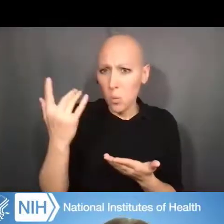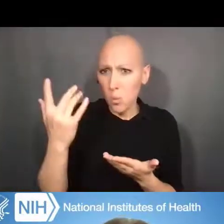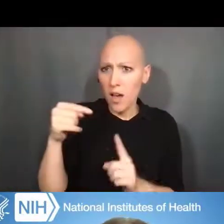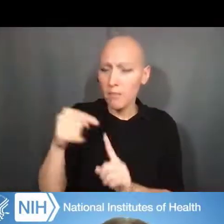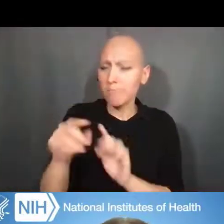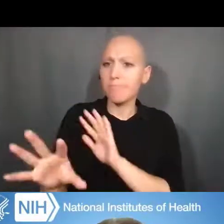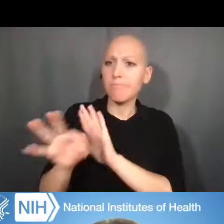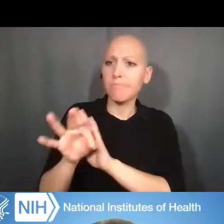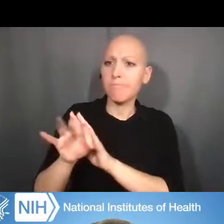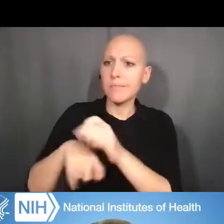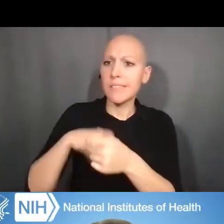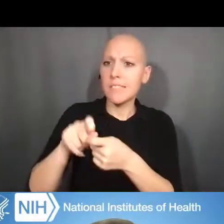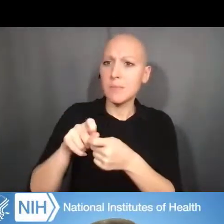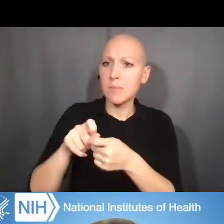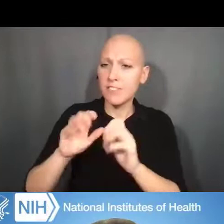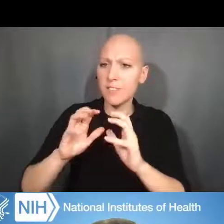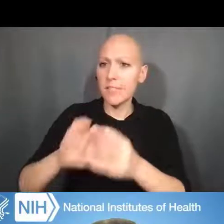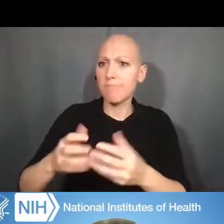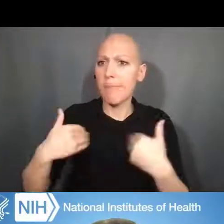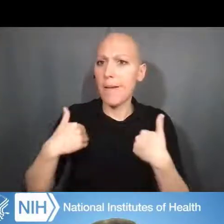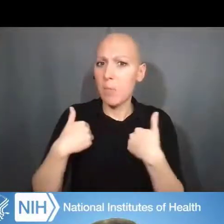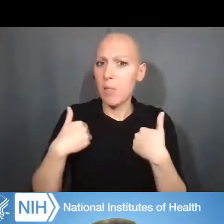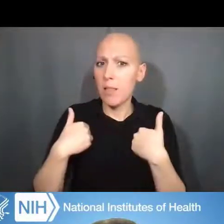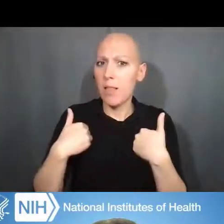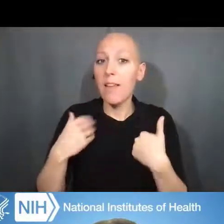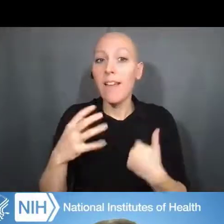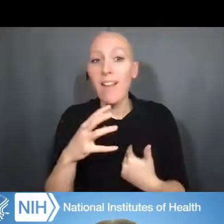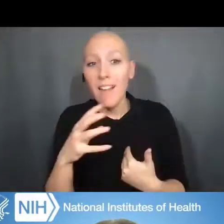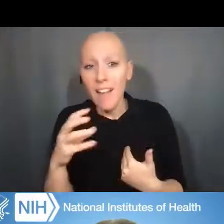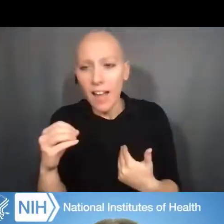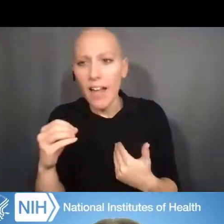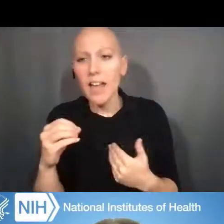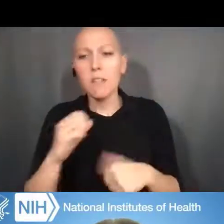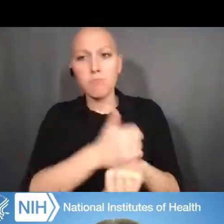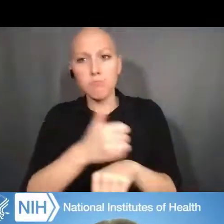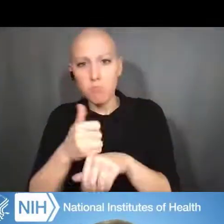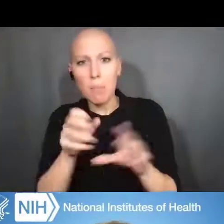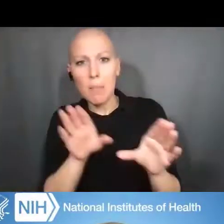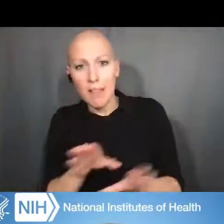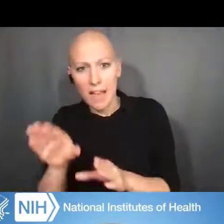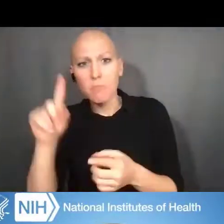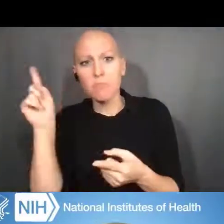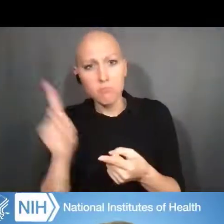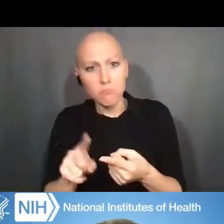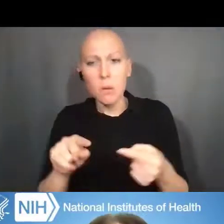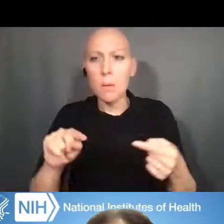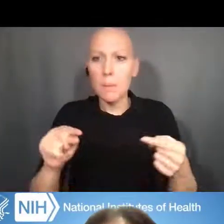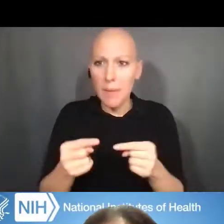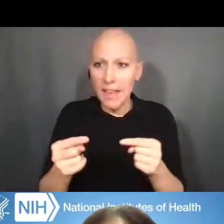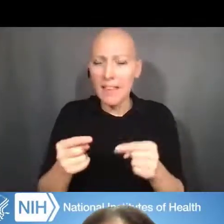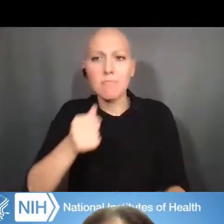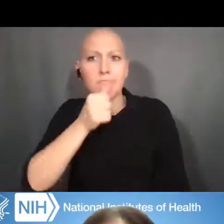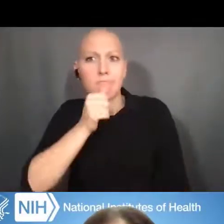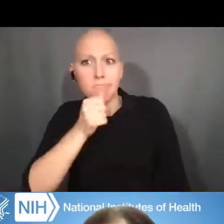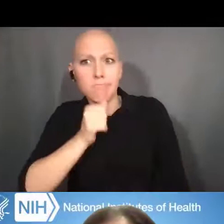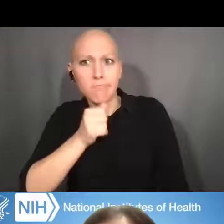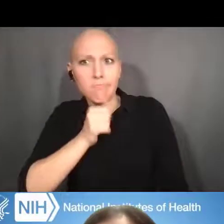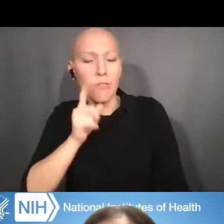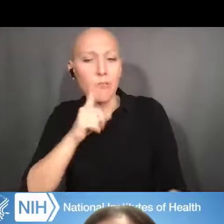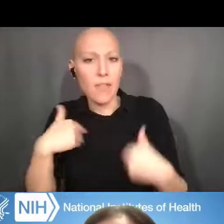include interventions to minimize pain and distress. So it would be considered unacceptable as